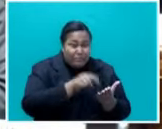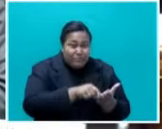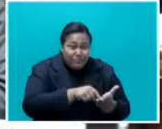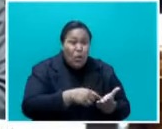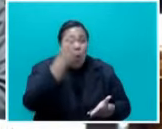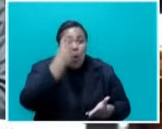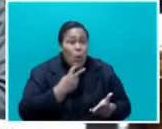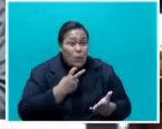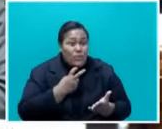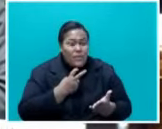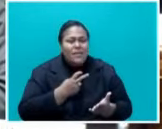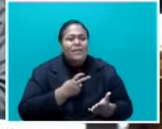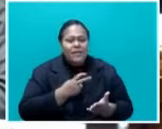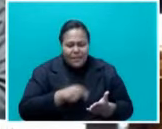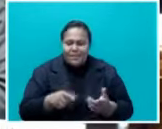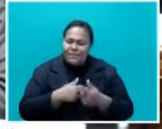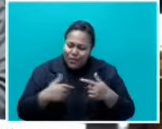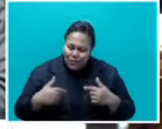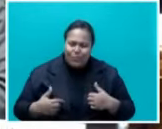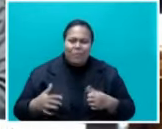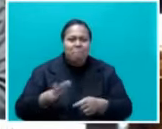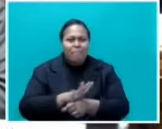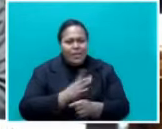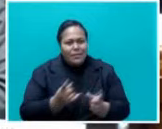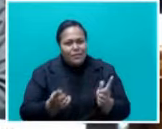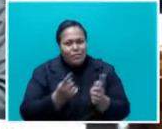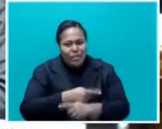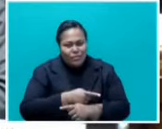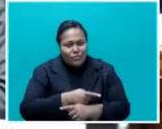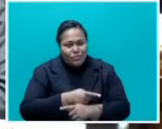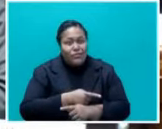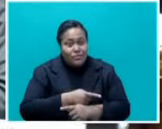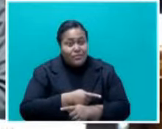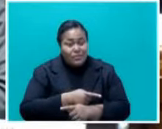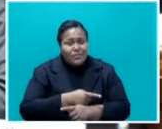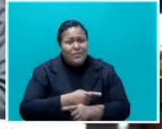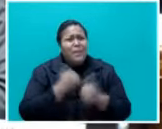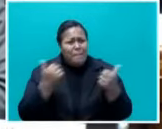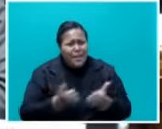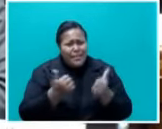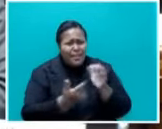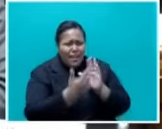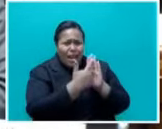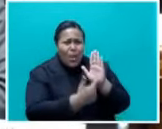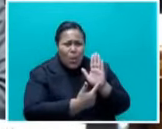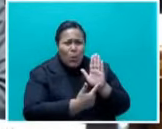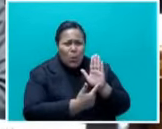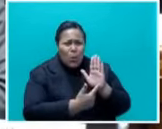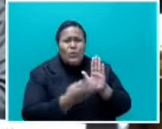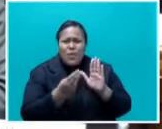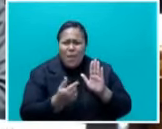legislature actually makes those changes. There are many laws, Mr. Speaker, sir. Some might call it very trite